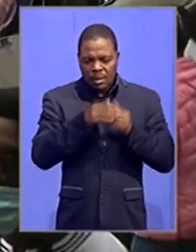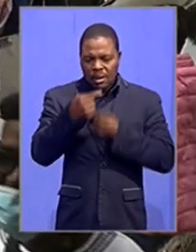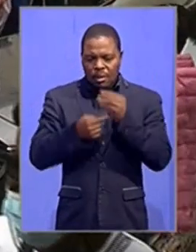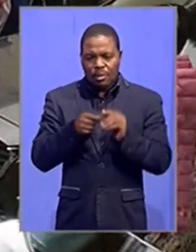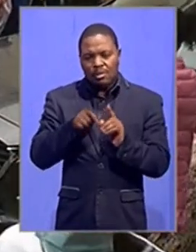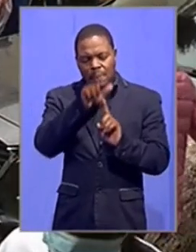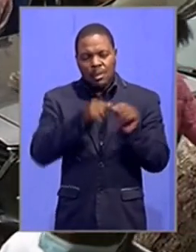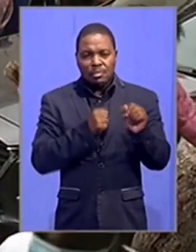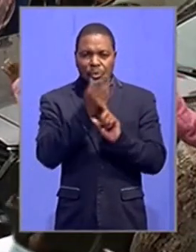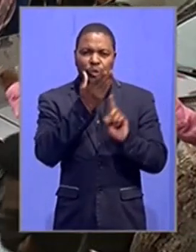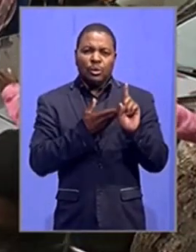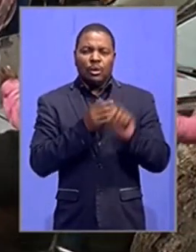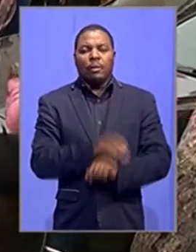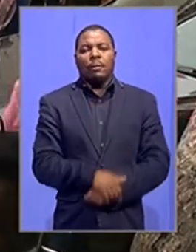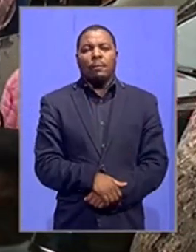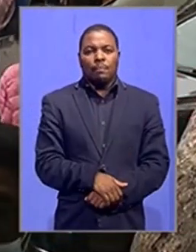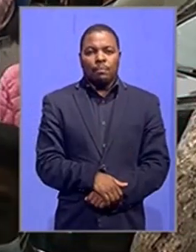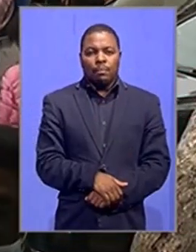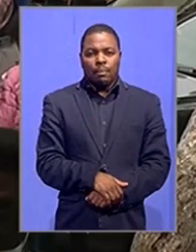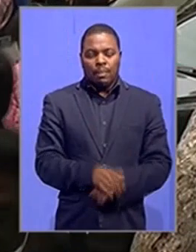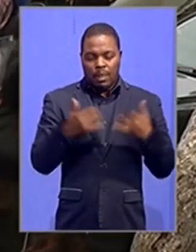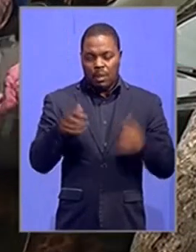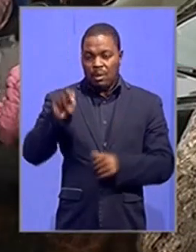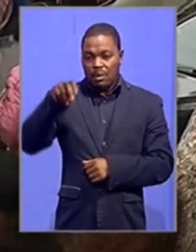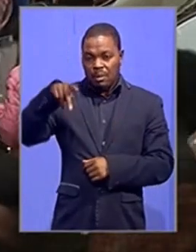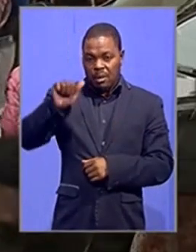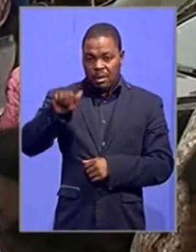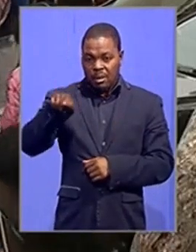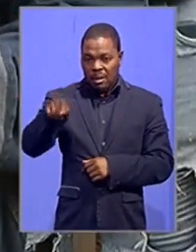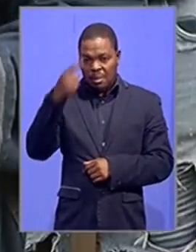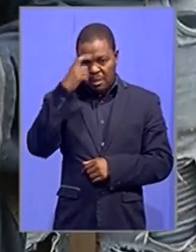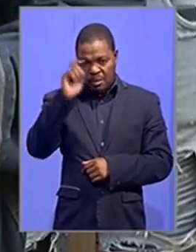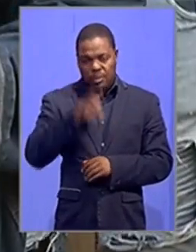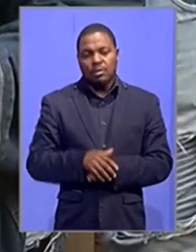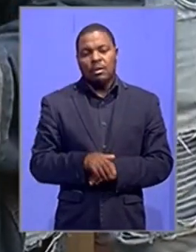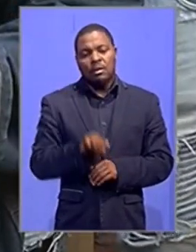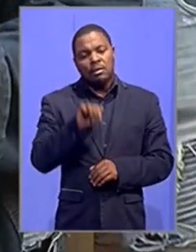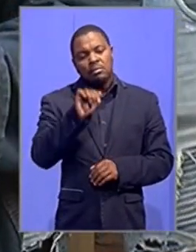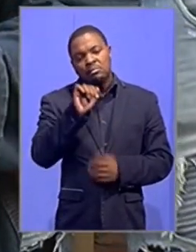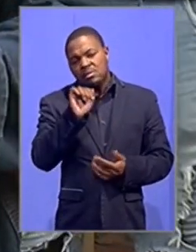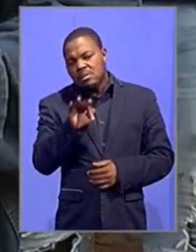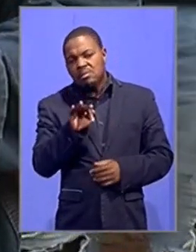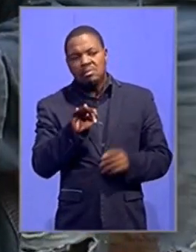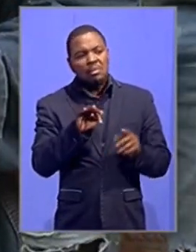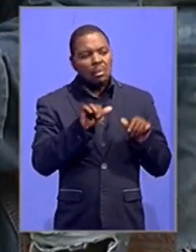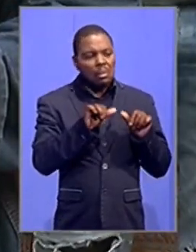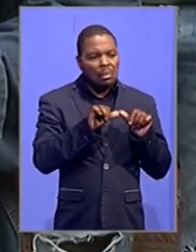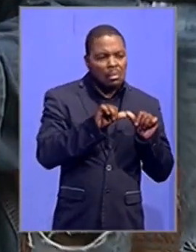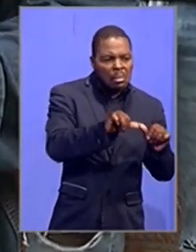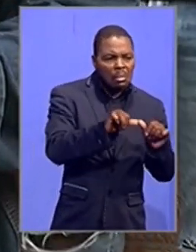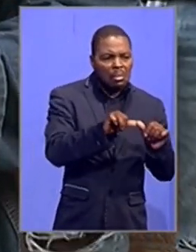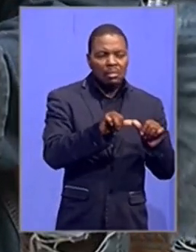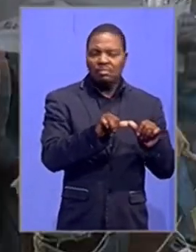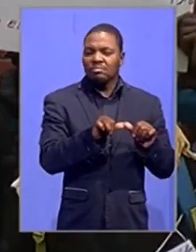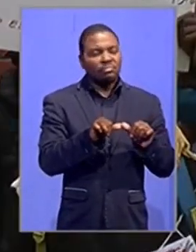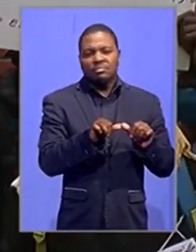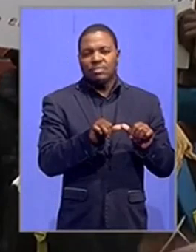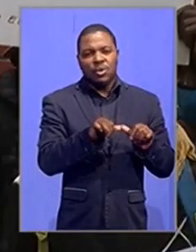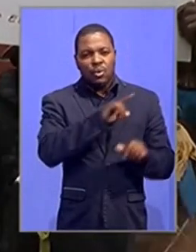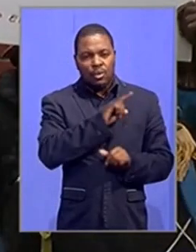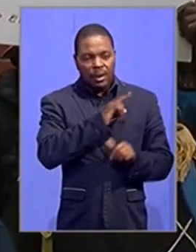Mafe. Le fa go le jalo puso e dumela gore go tla be go le kgatlhano le bosiamisi go tswelela pele ga gore Mafe